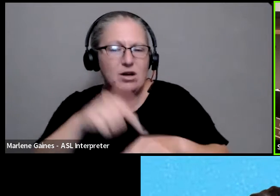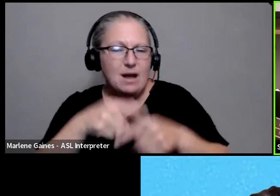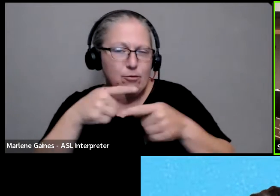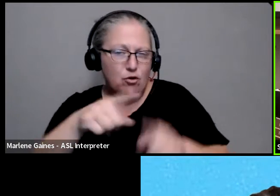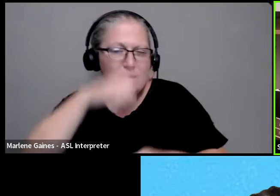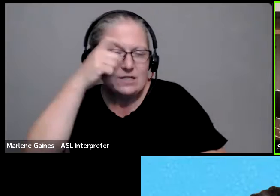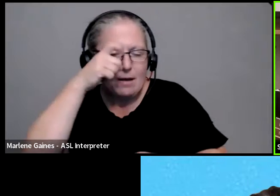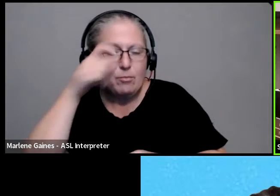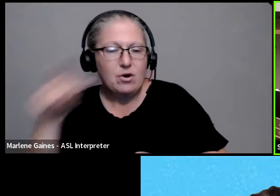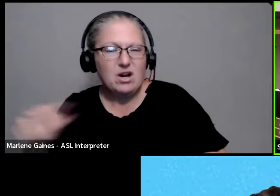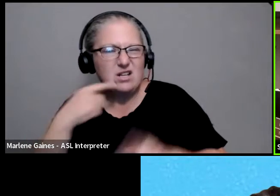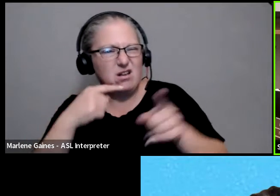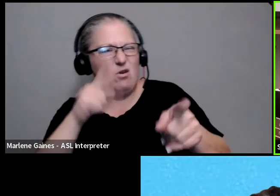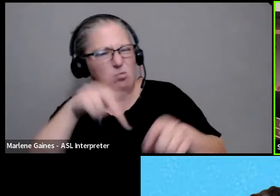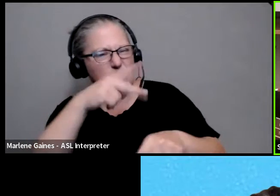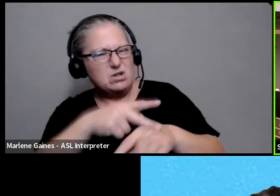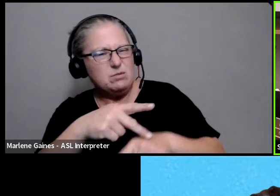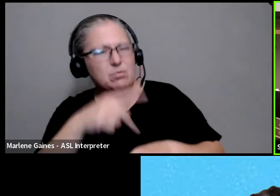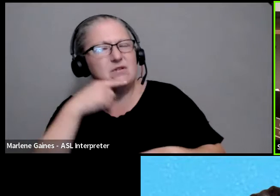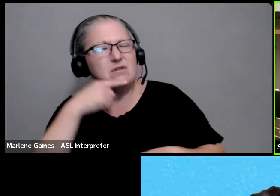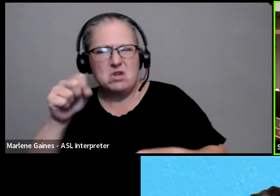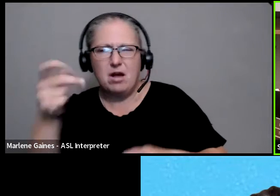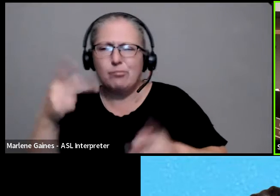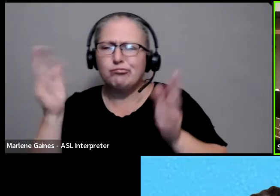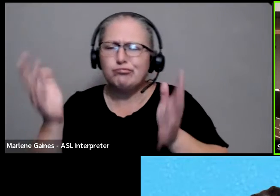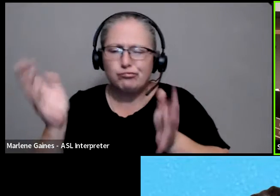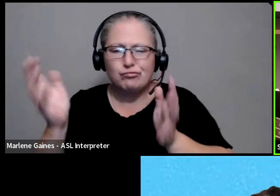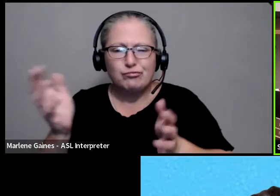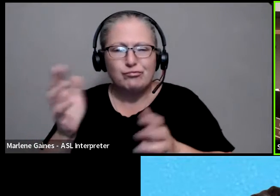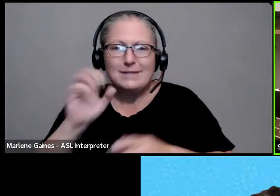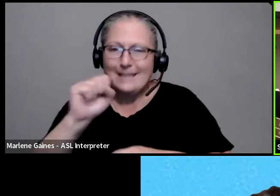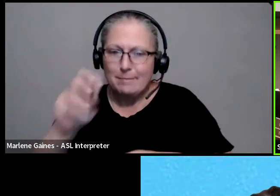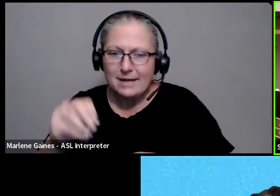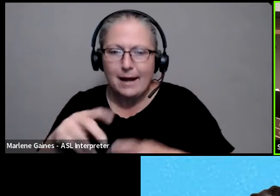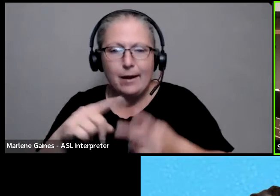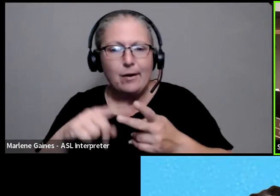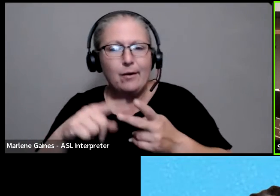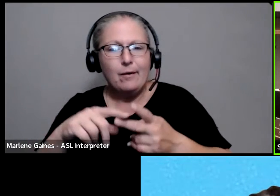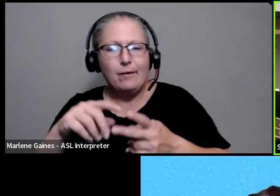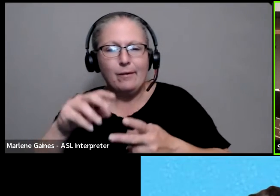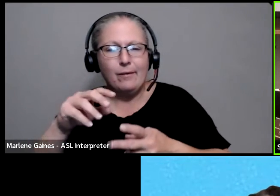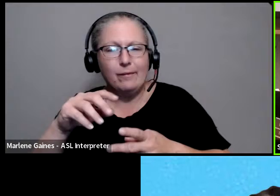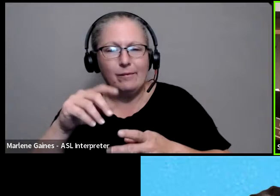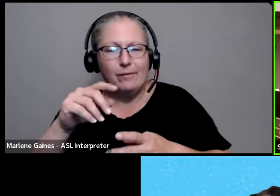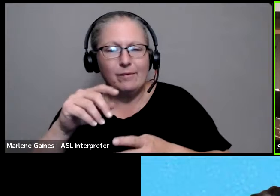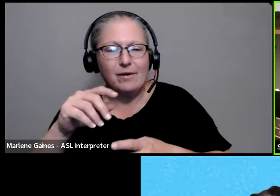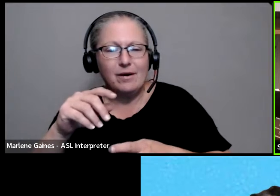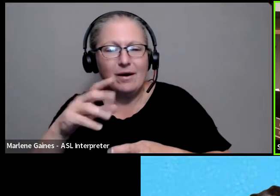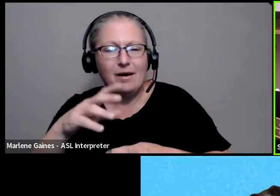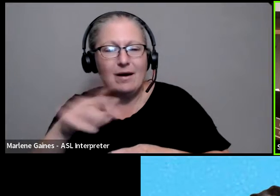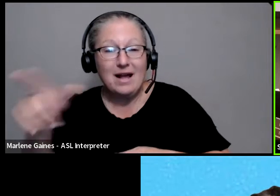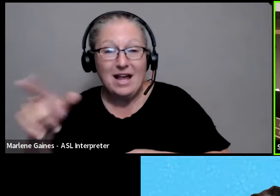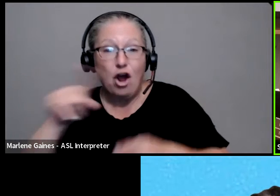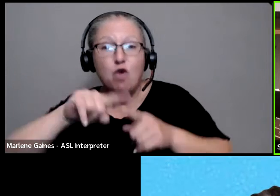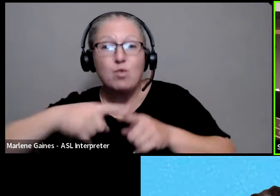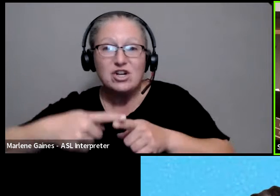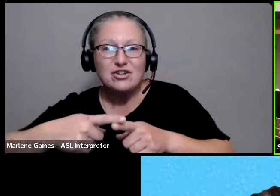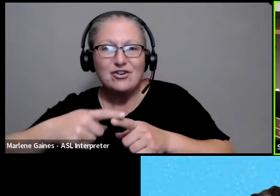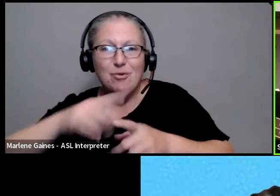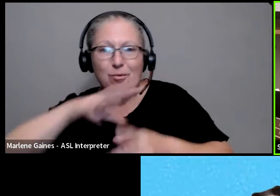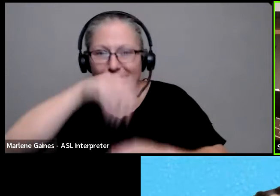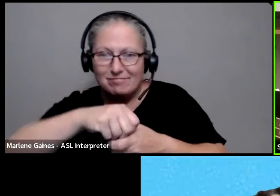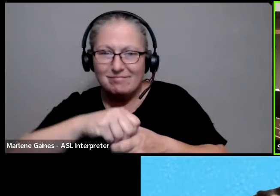he's like, you're a principal? I'm like, yeah. And so we started talking about San Mateo and Miss Chu, and he was part of the original volunteer pilot